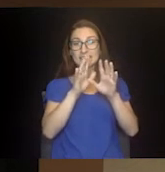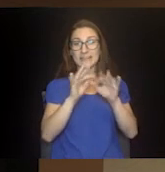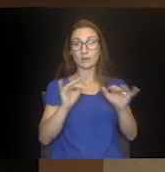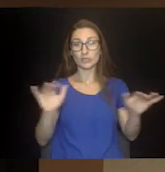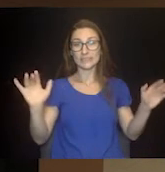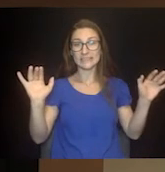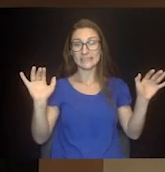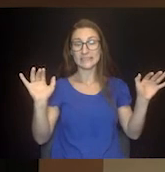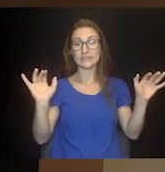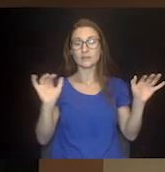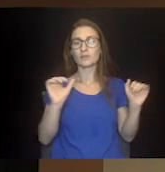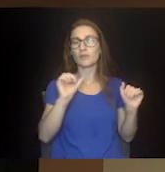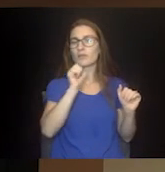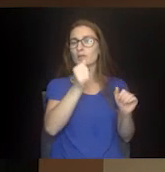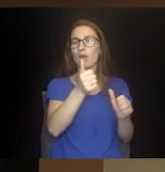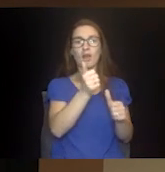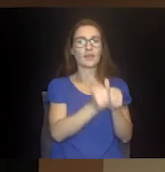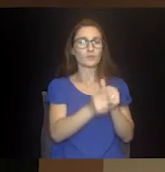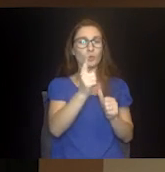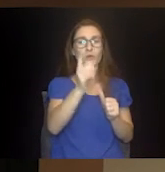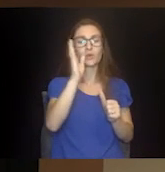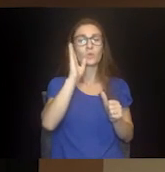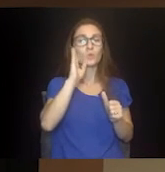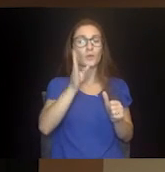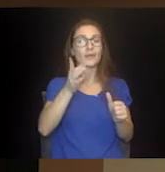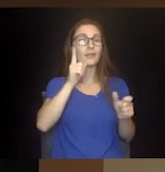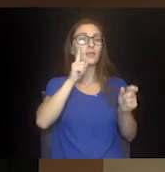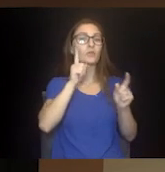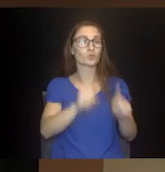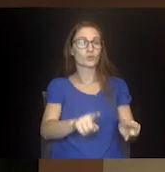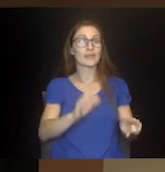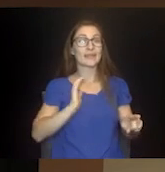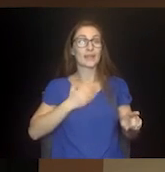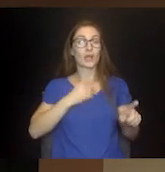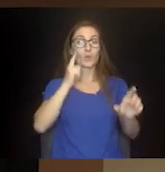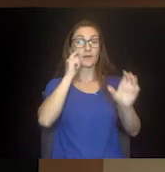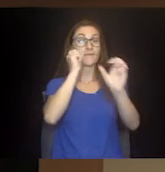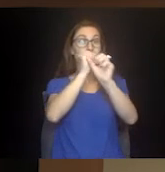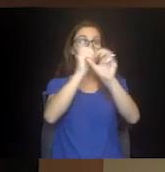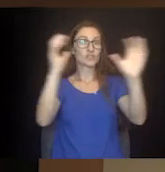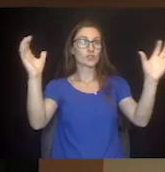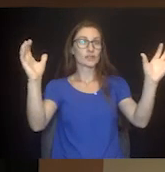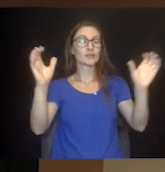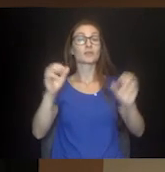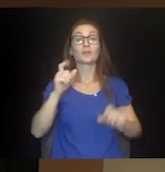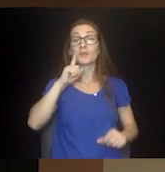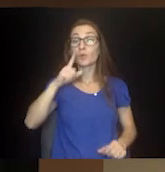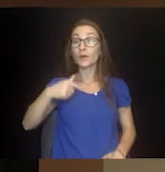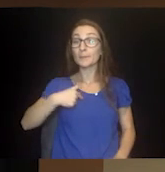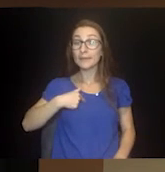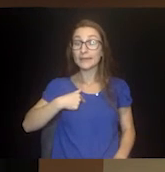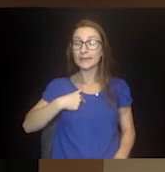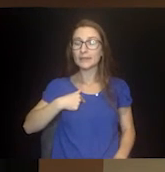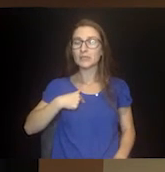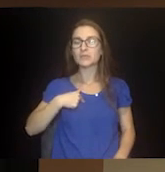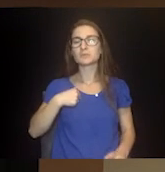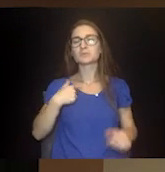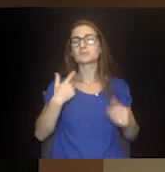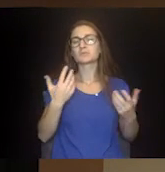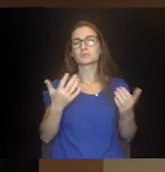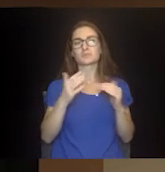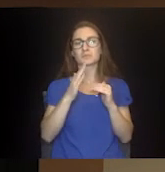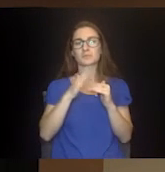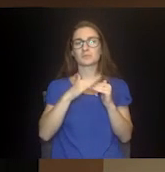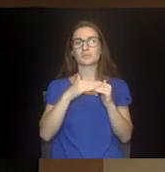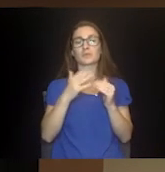a diversity of thought, like not everybody's going to agree on what vision that they want. But for me personally, I